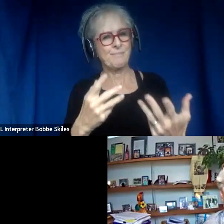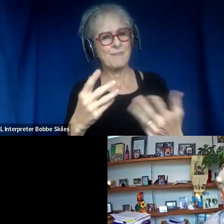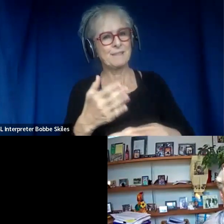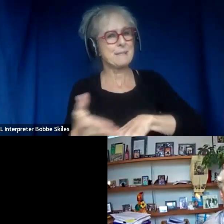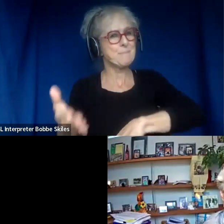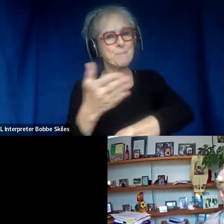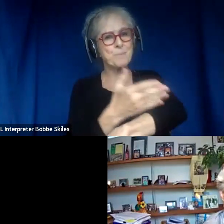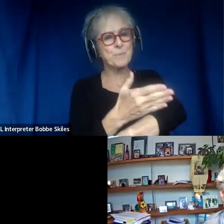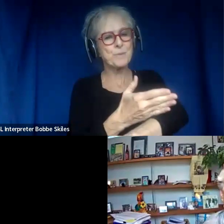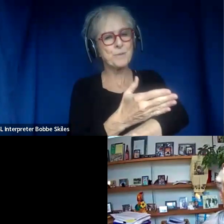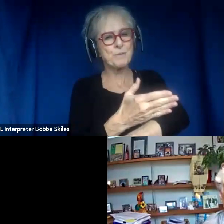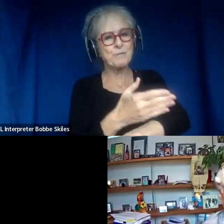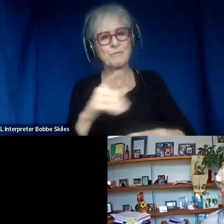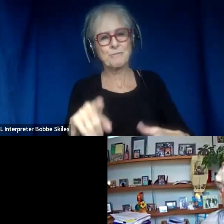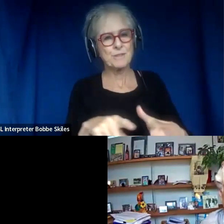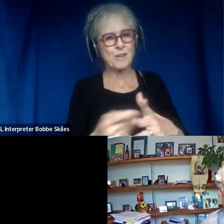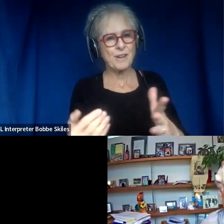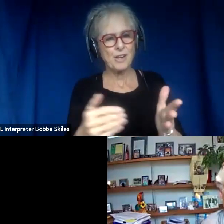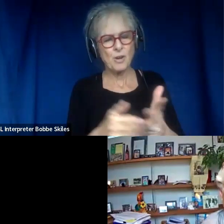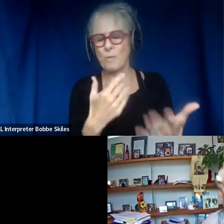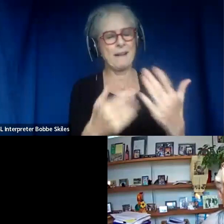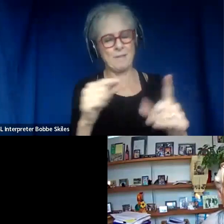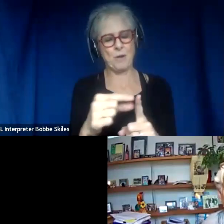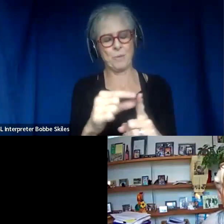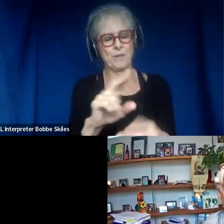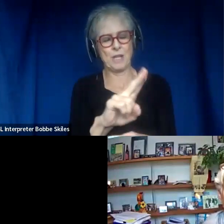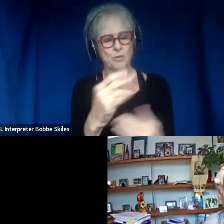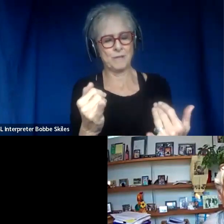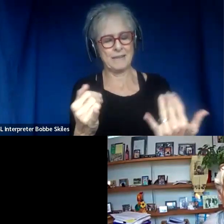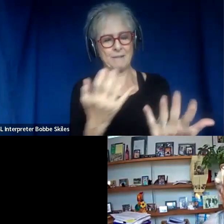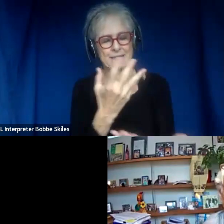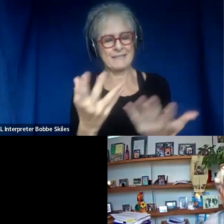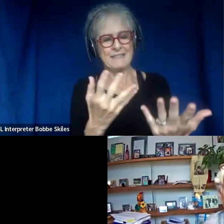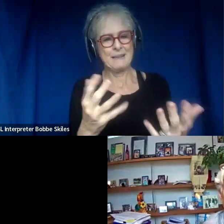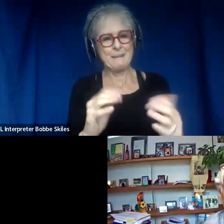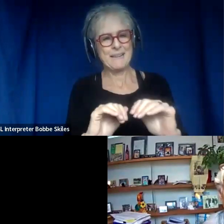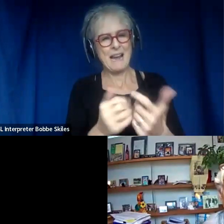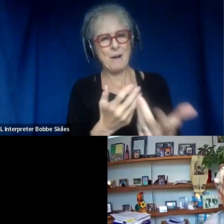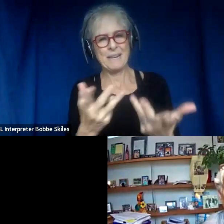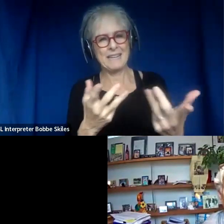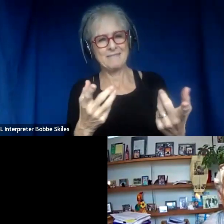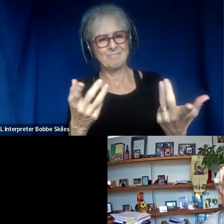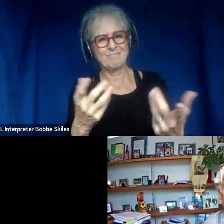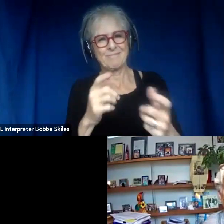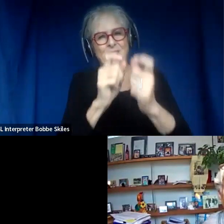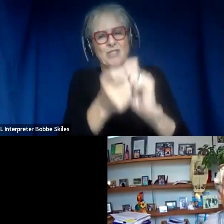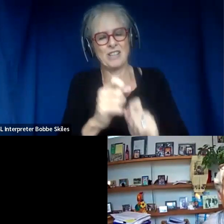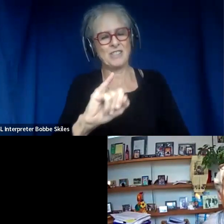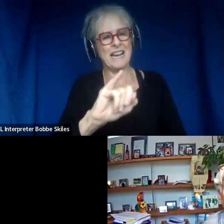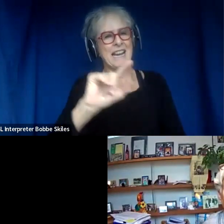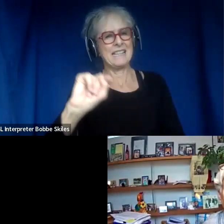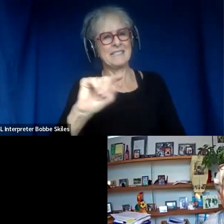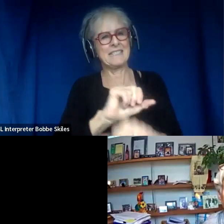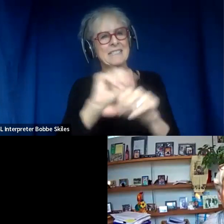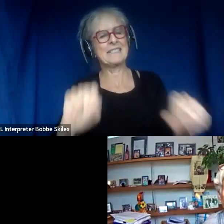improving, starting over, whatever the term is to be used today, regarding what do we want to do about the IT system. What's the involvement